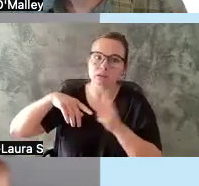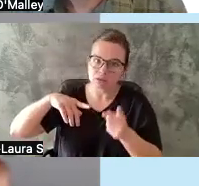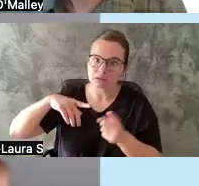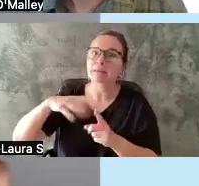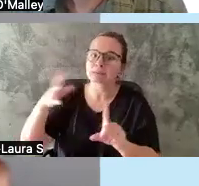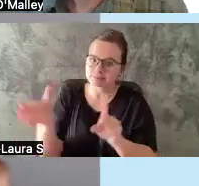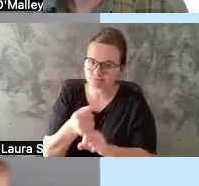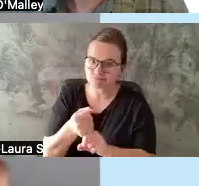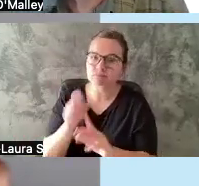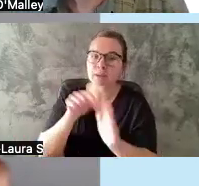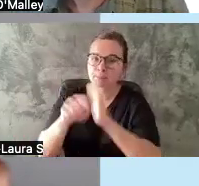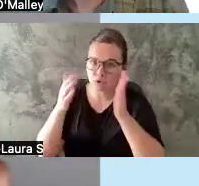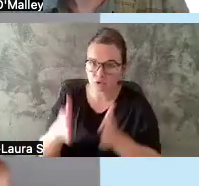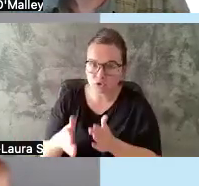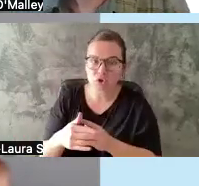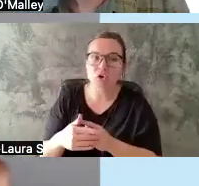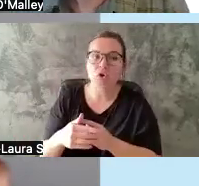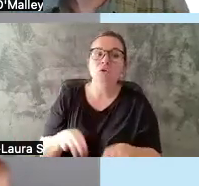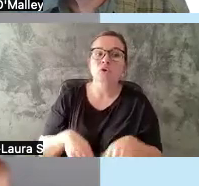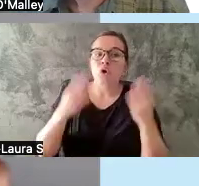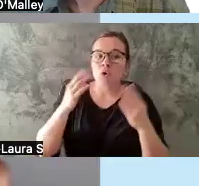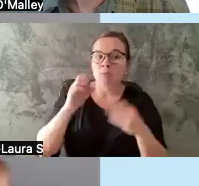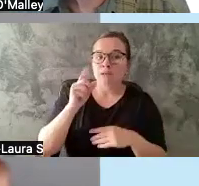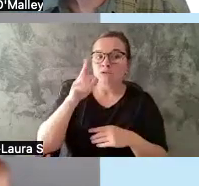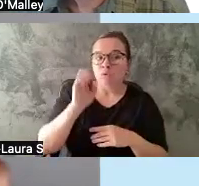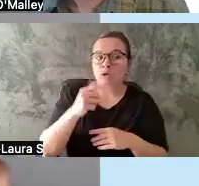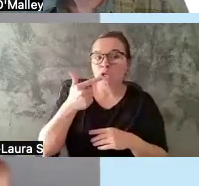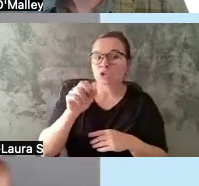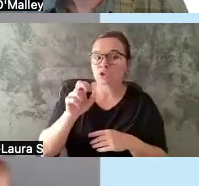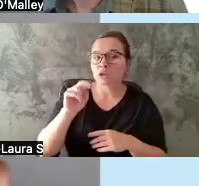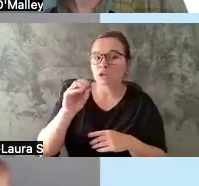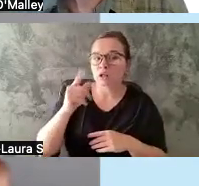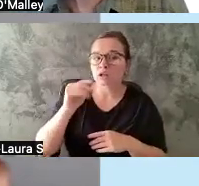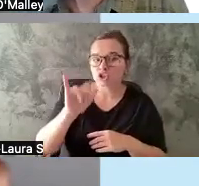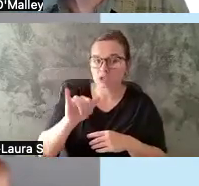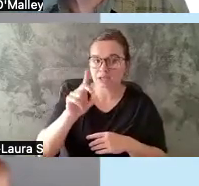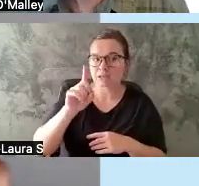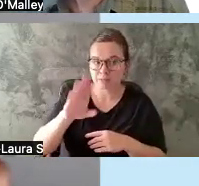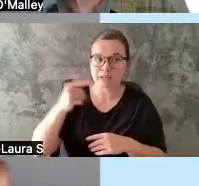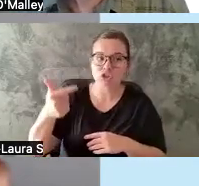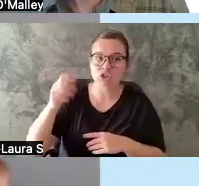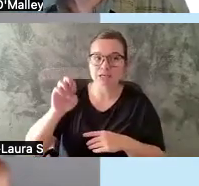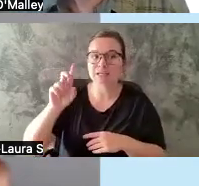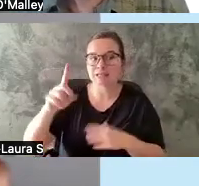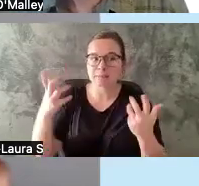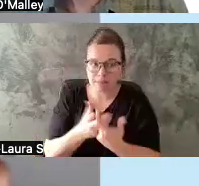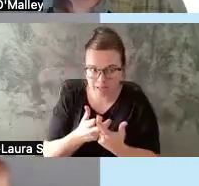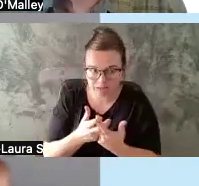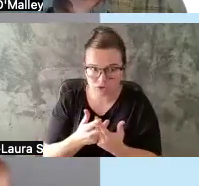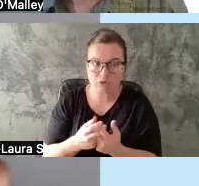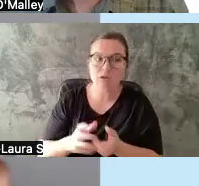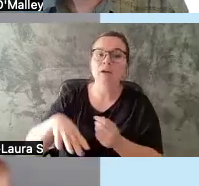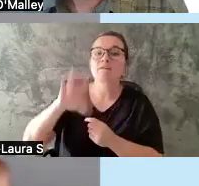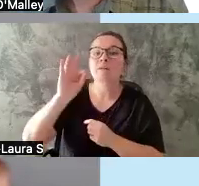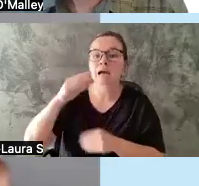convicted murderer to an open source genealogy database called GED Match. Um, they found a